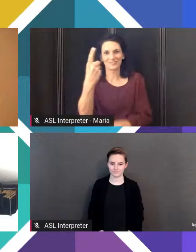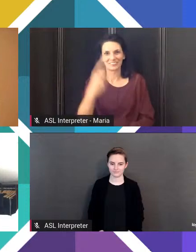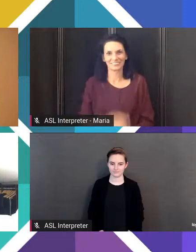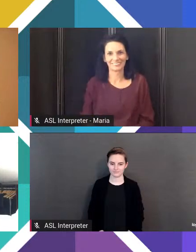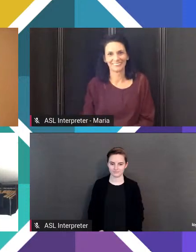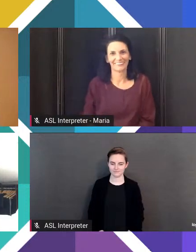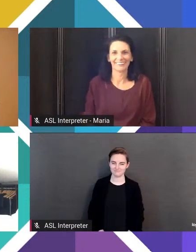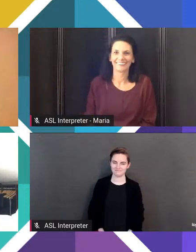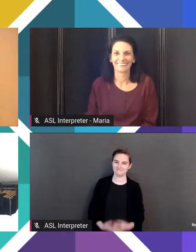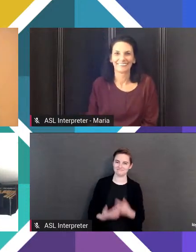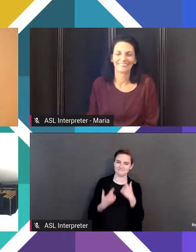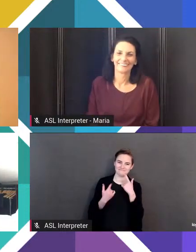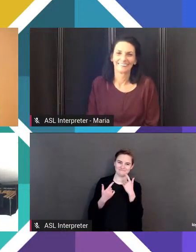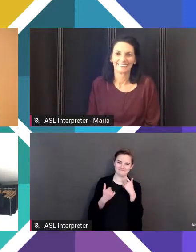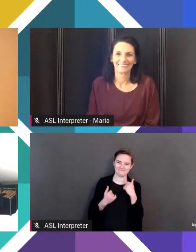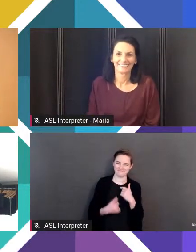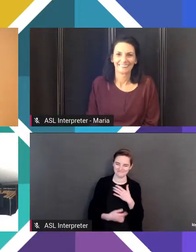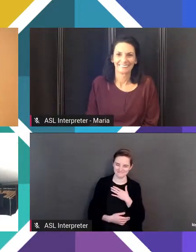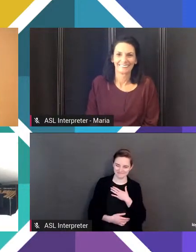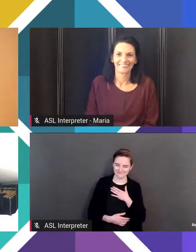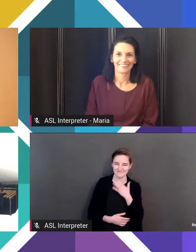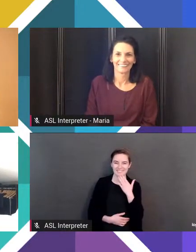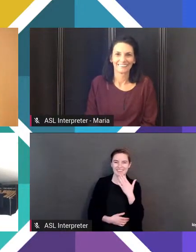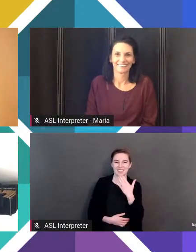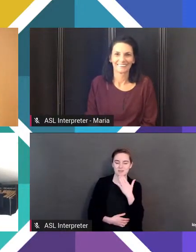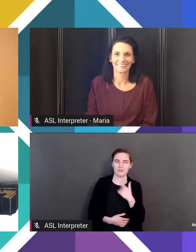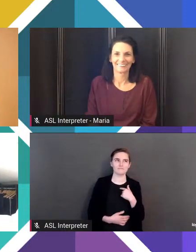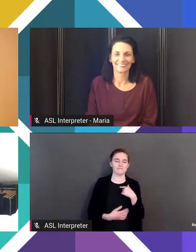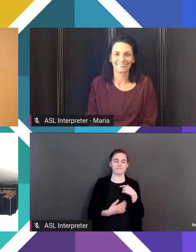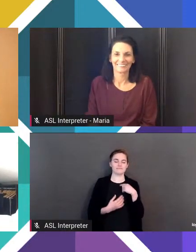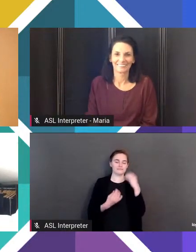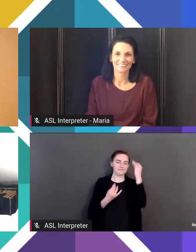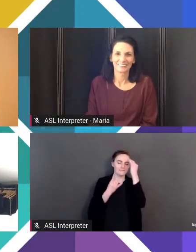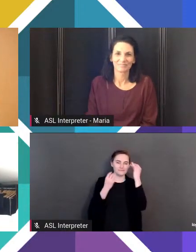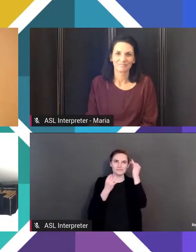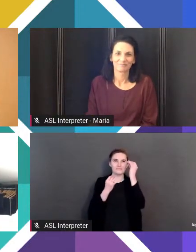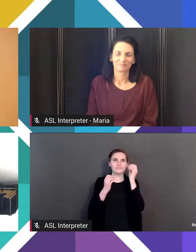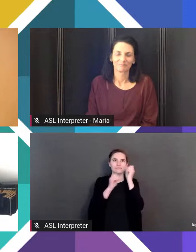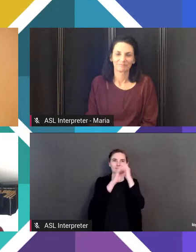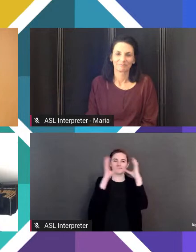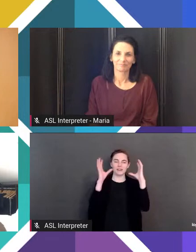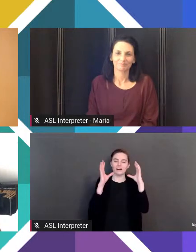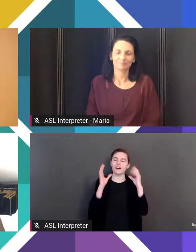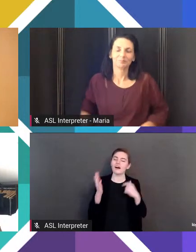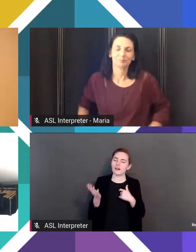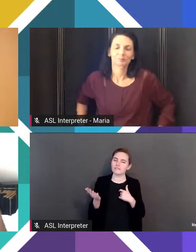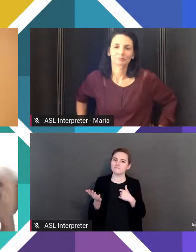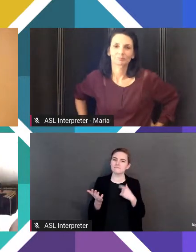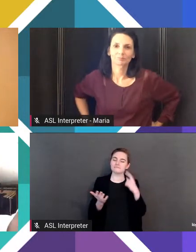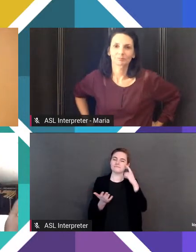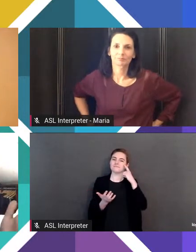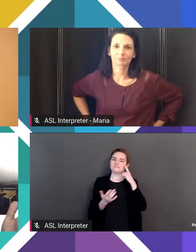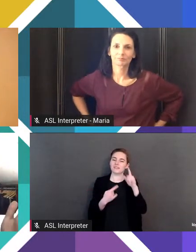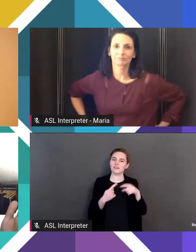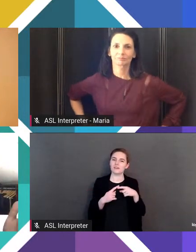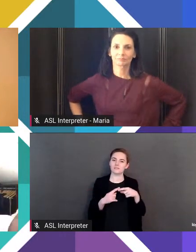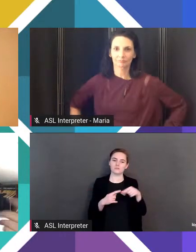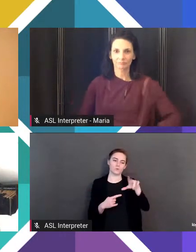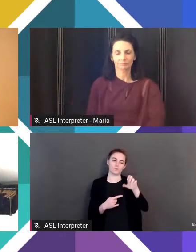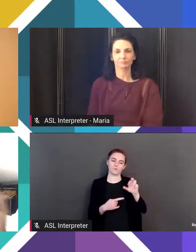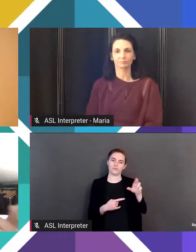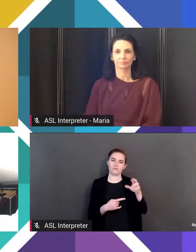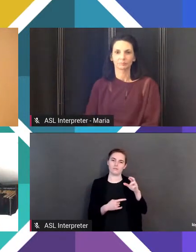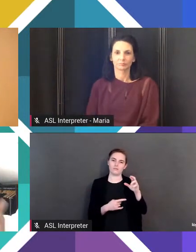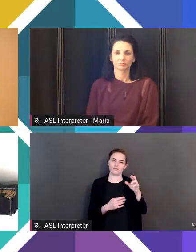Thank you. as I'm gathering my thoughts, I'm thinking about, I think what makes queer art so unique to,